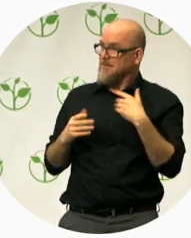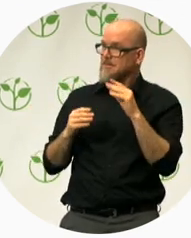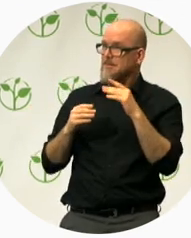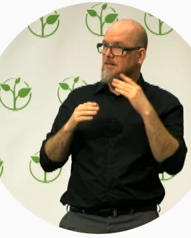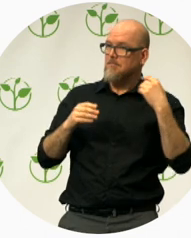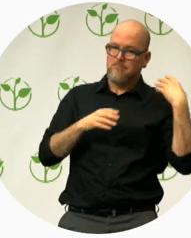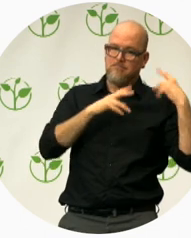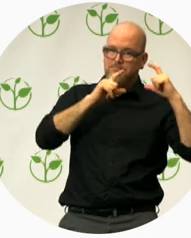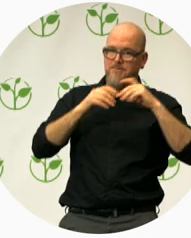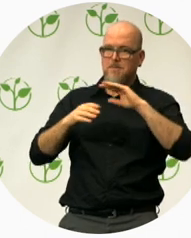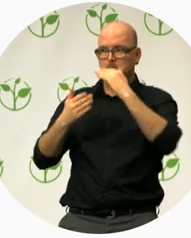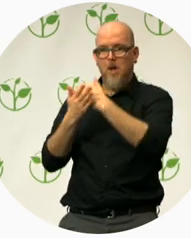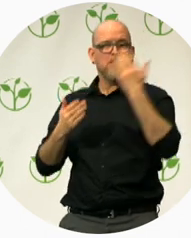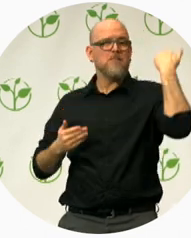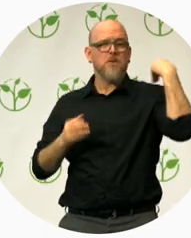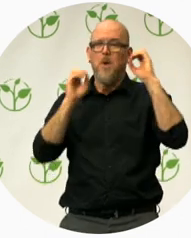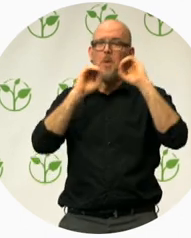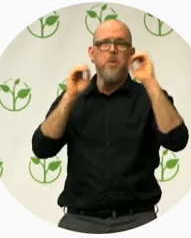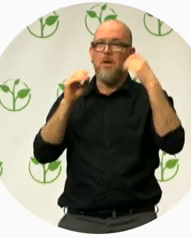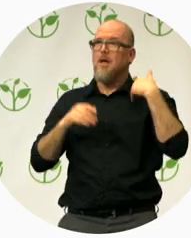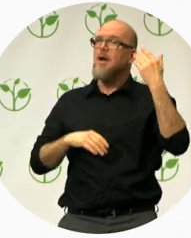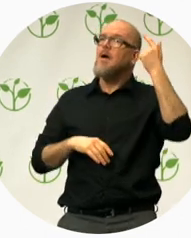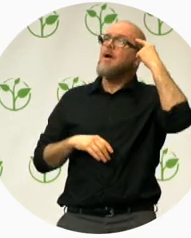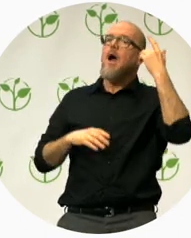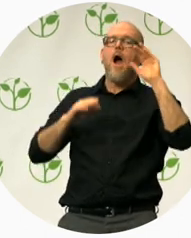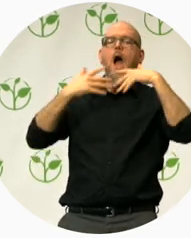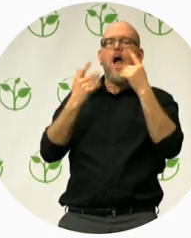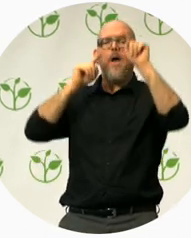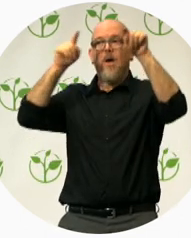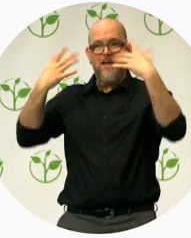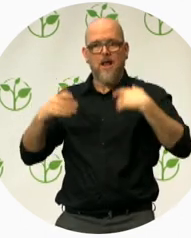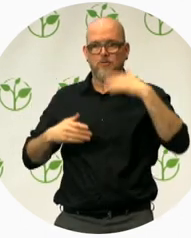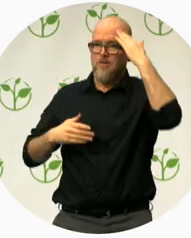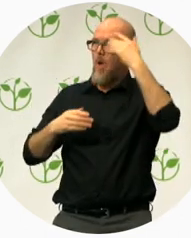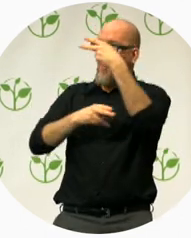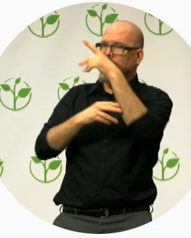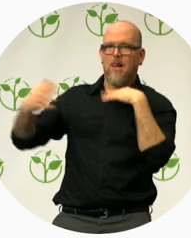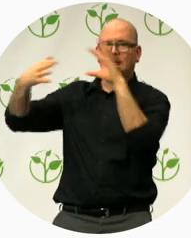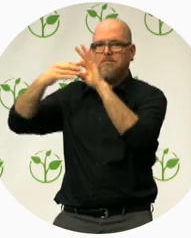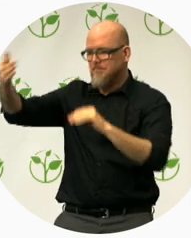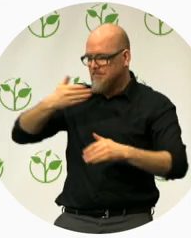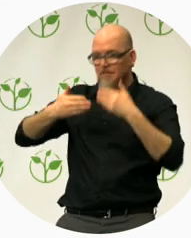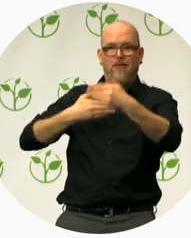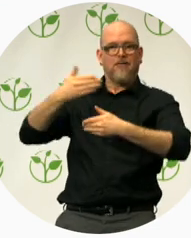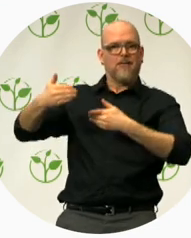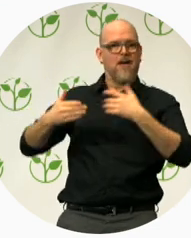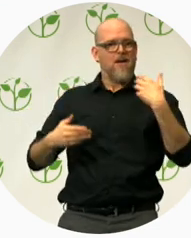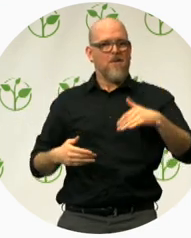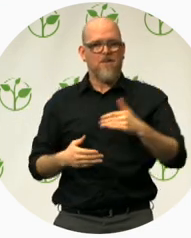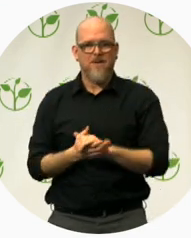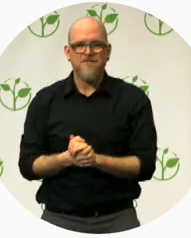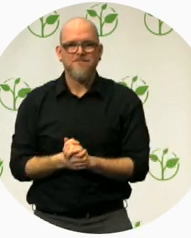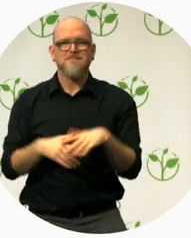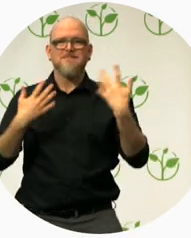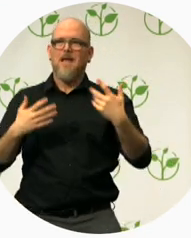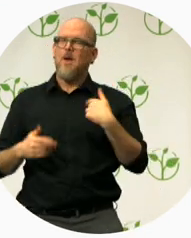fun side of these things is the importance of the autonomy that they can bring us.